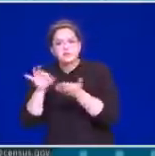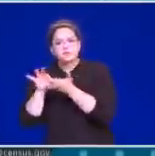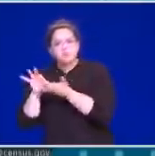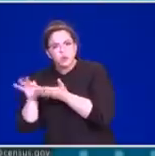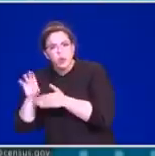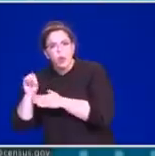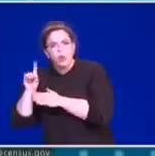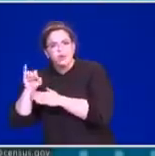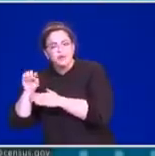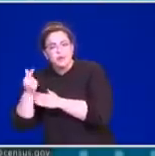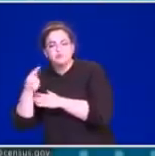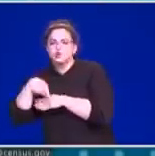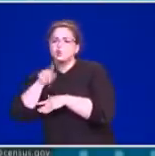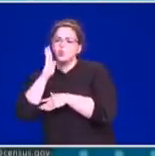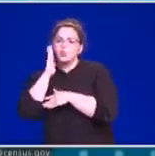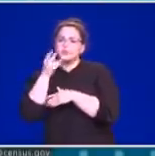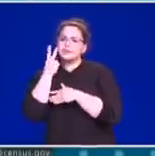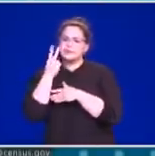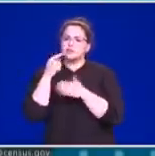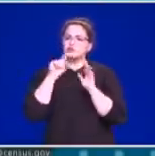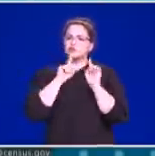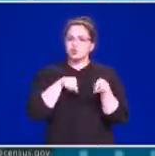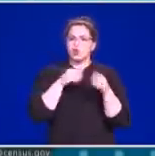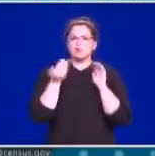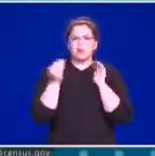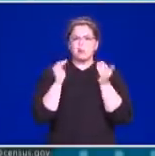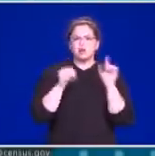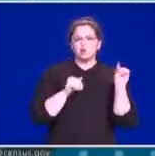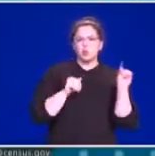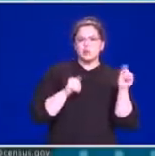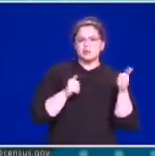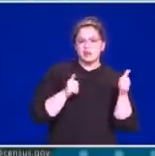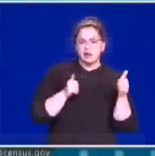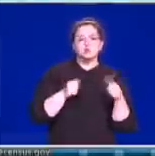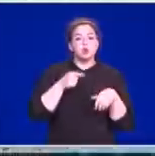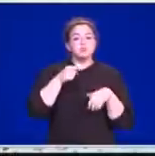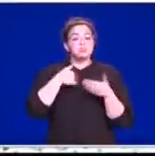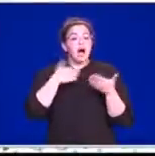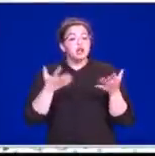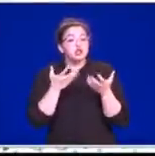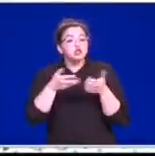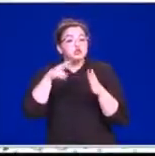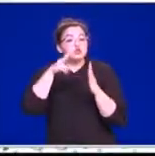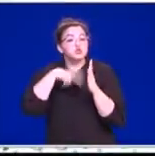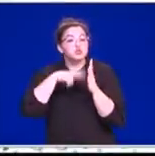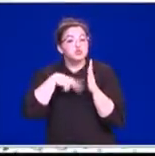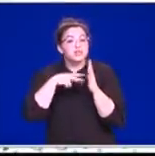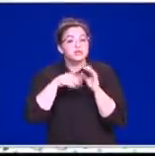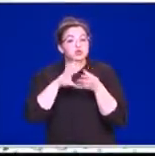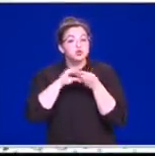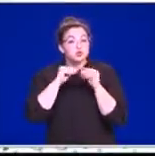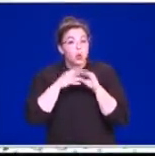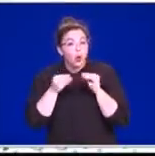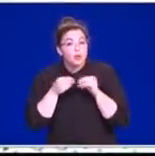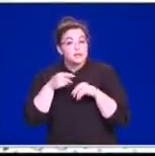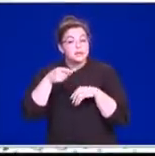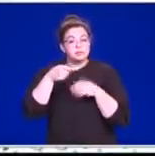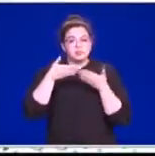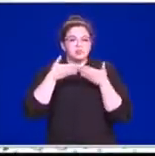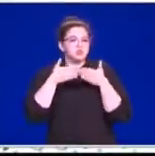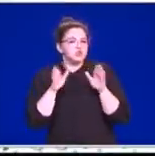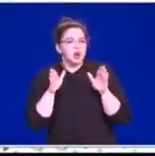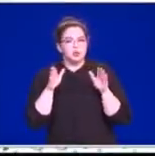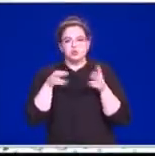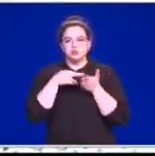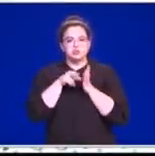you see that in the results as they compare back to 2010. So I encourage you to read our stories about the overview of race and Hispanic origin, as well as our